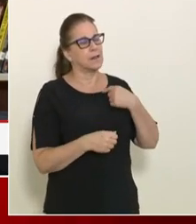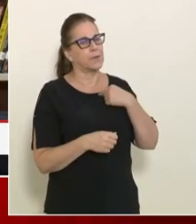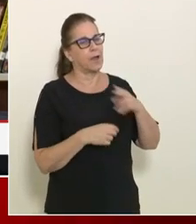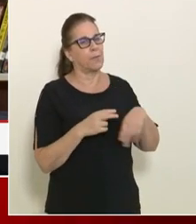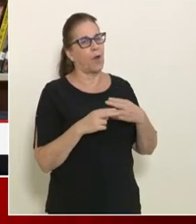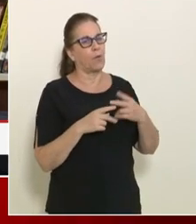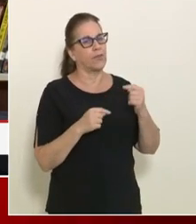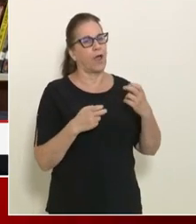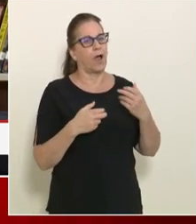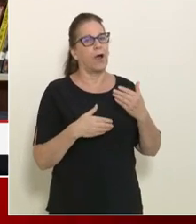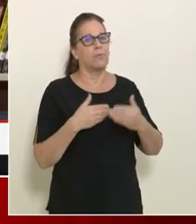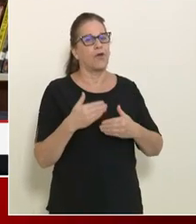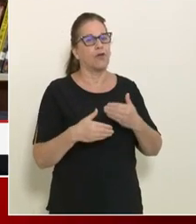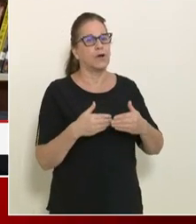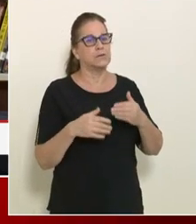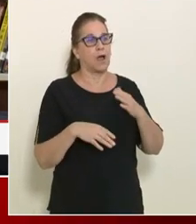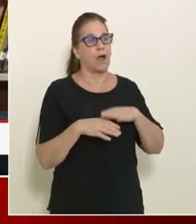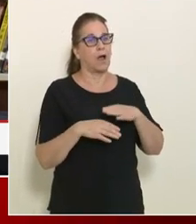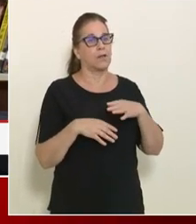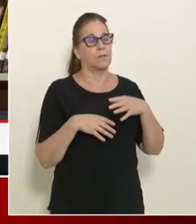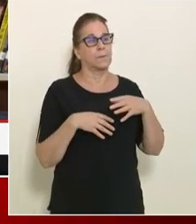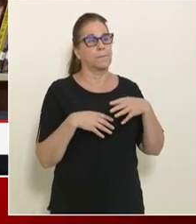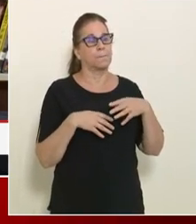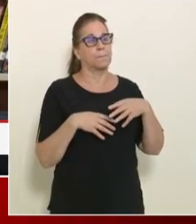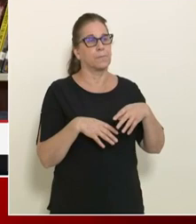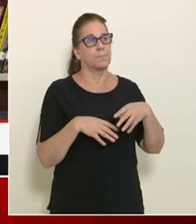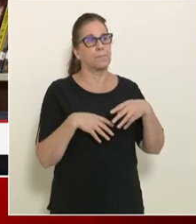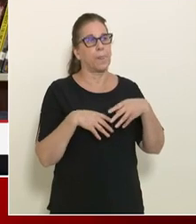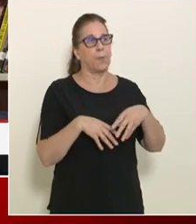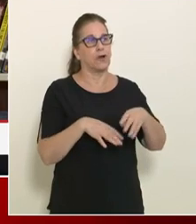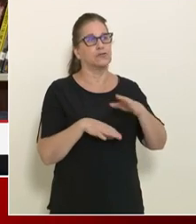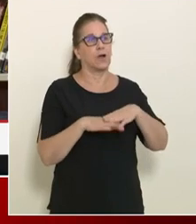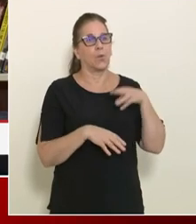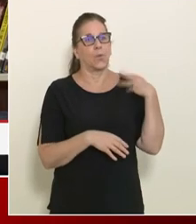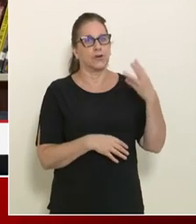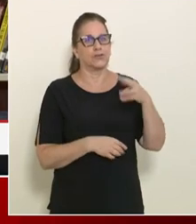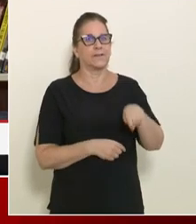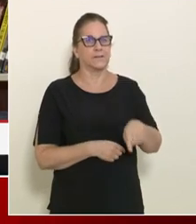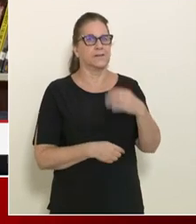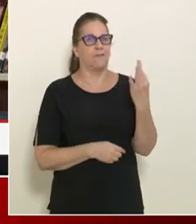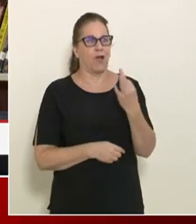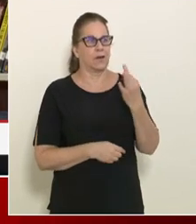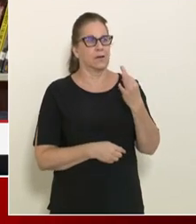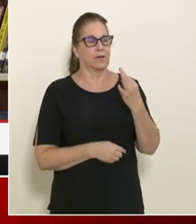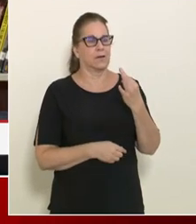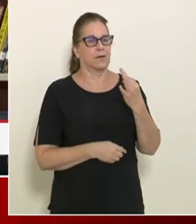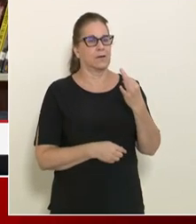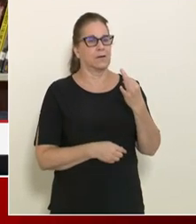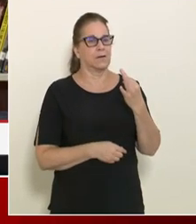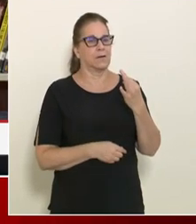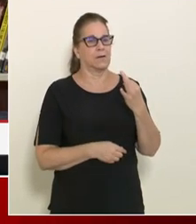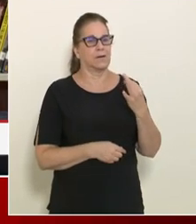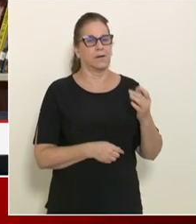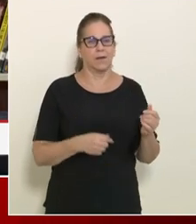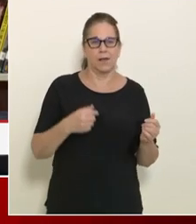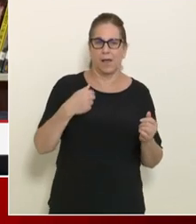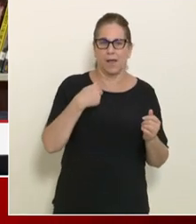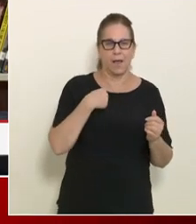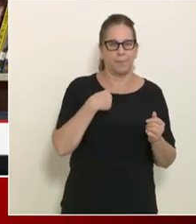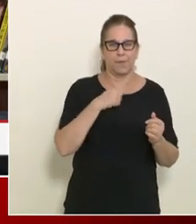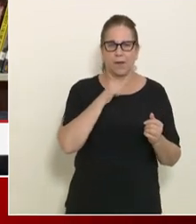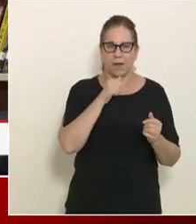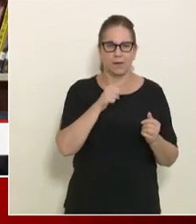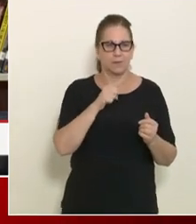going to be happening in 2 days, and will you be speaking at the march? I will not be speaking, and I don't think we